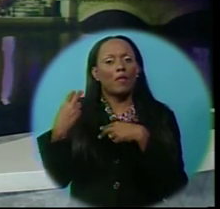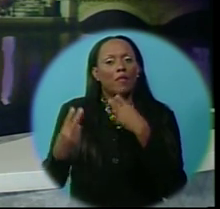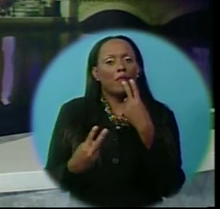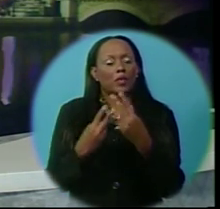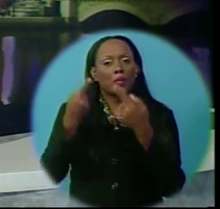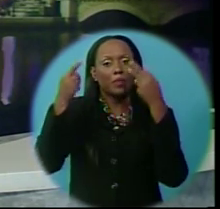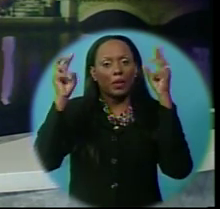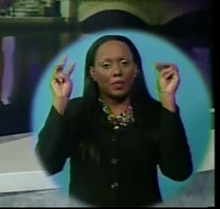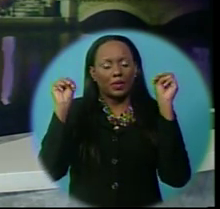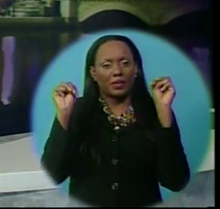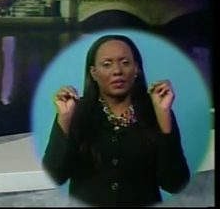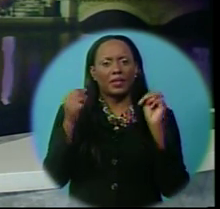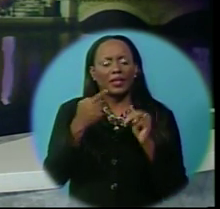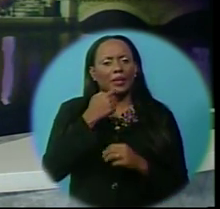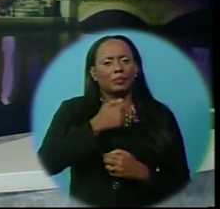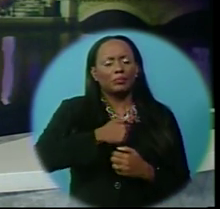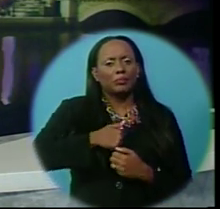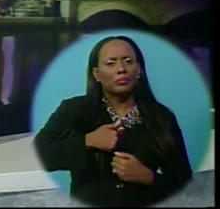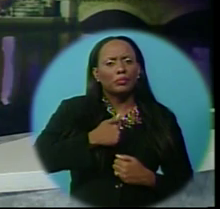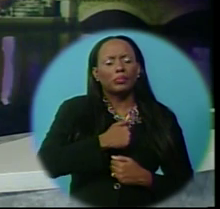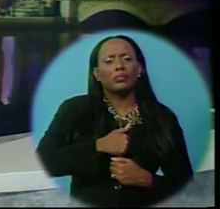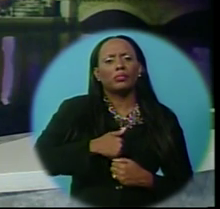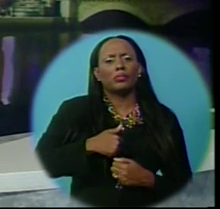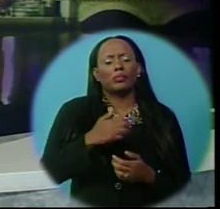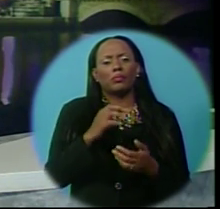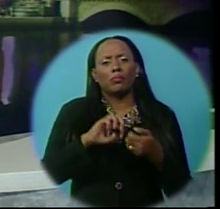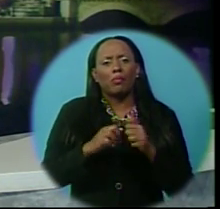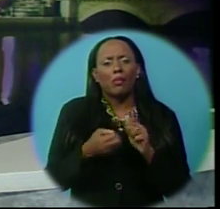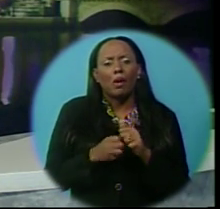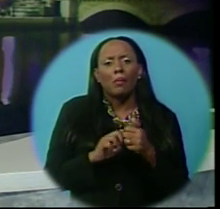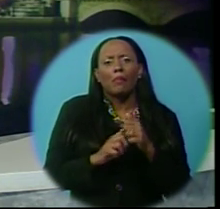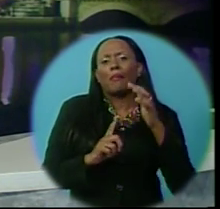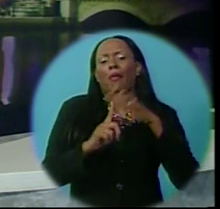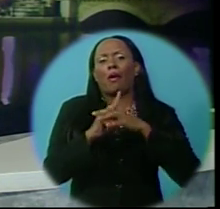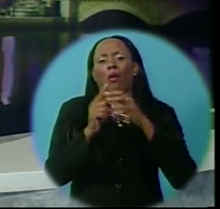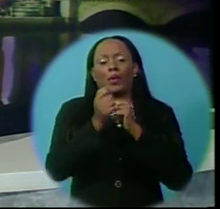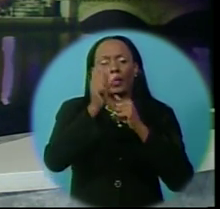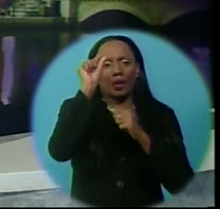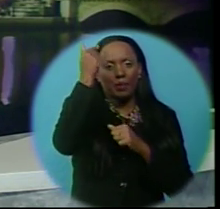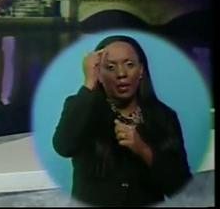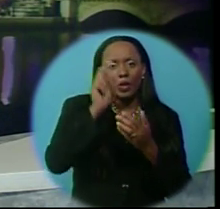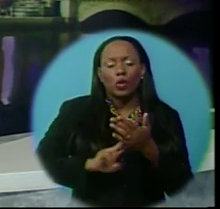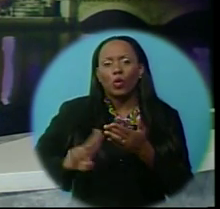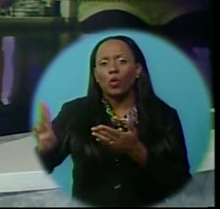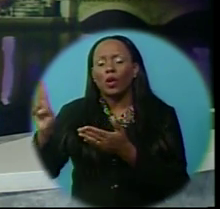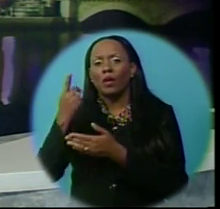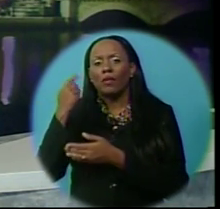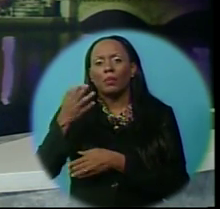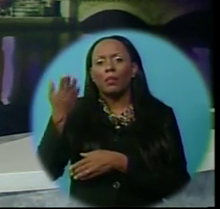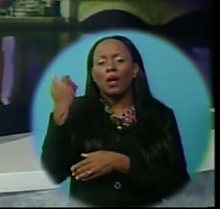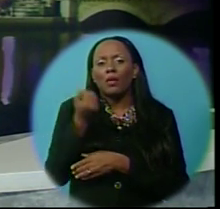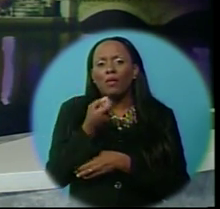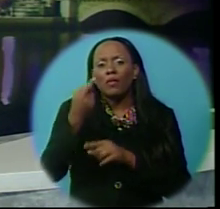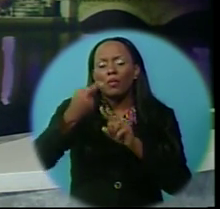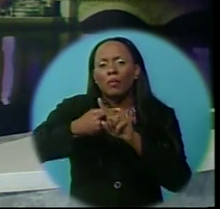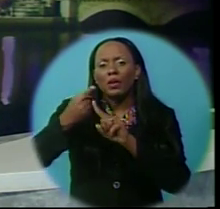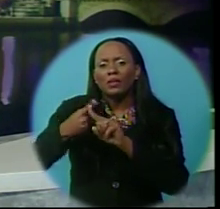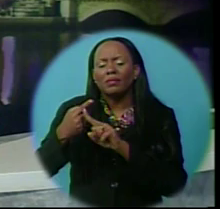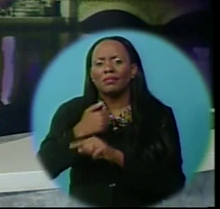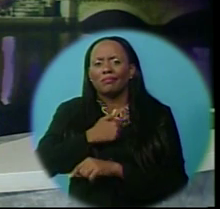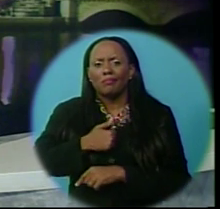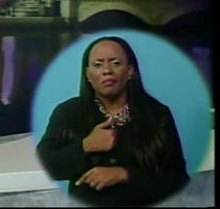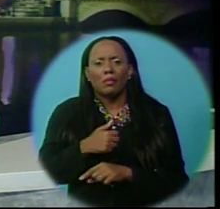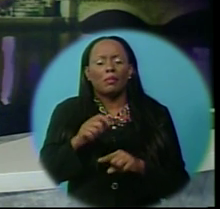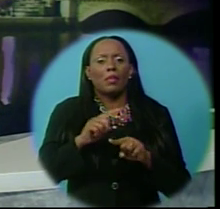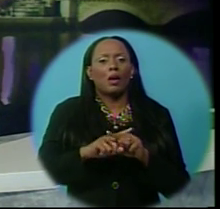Court. He expressed regret that some issues which arose between government and UWI over the past few months were played out in the media, and